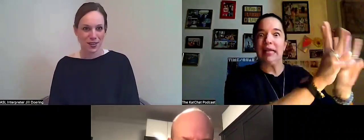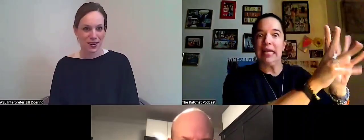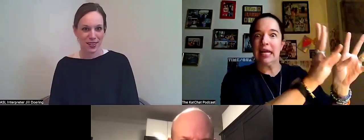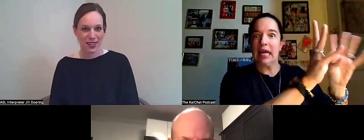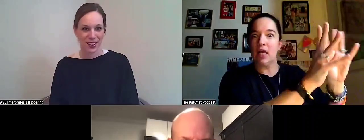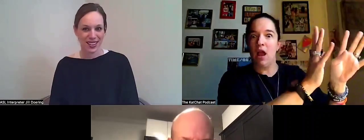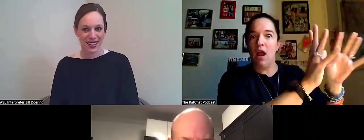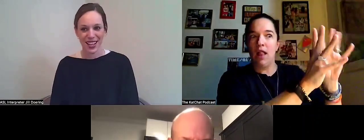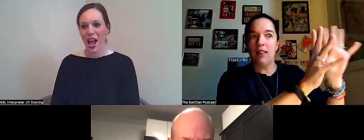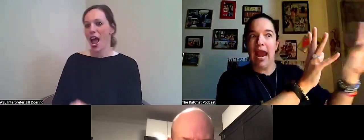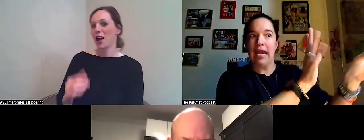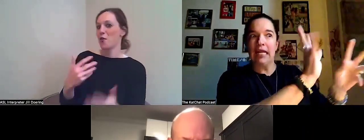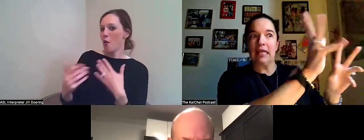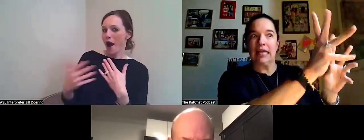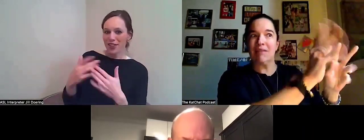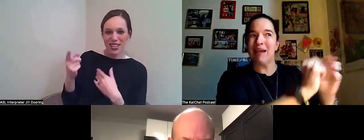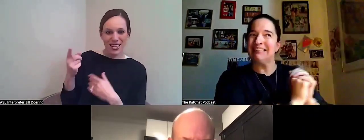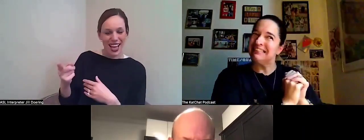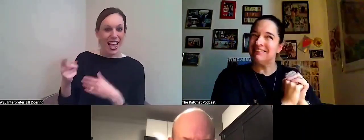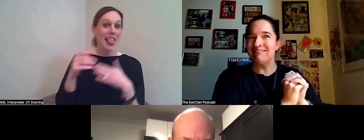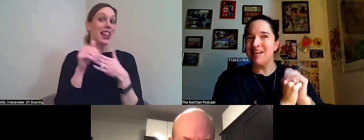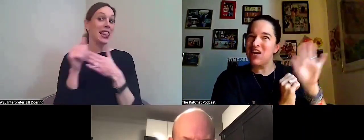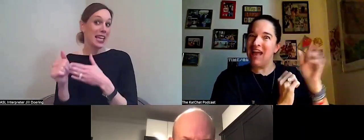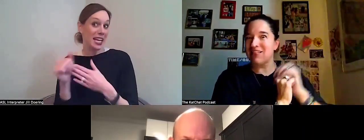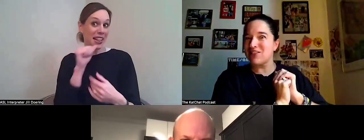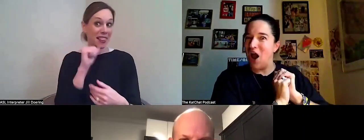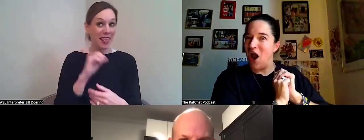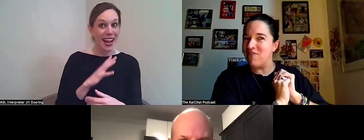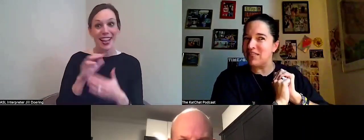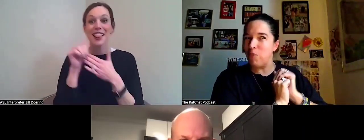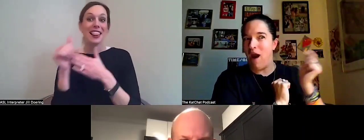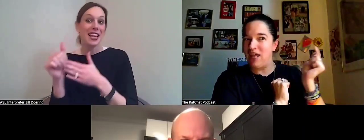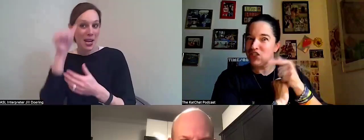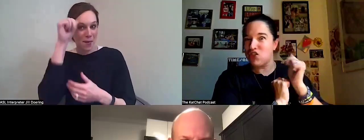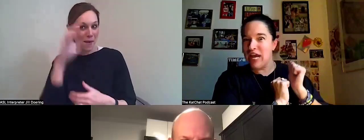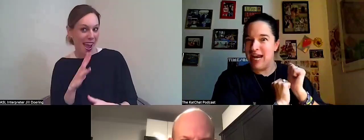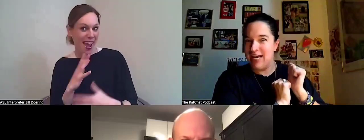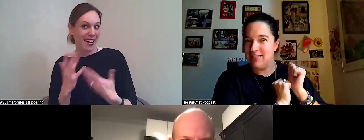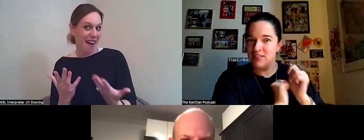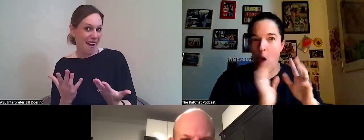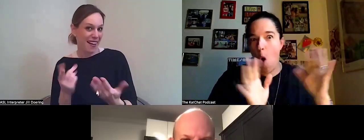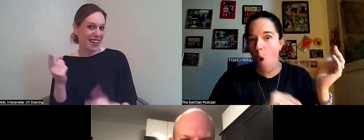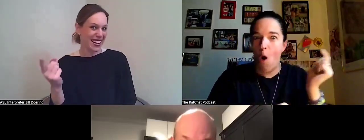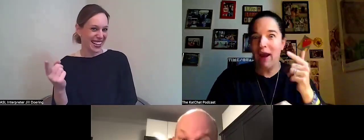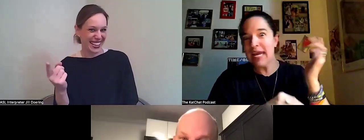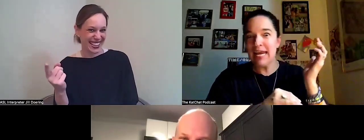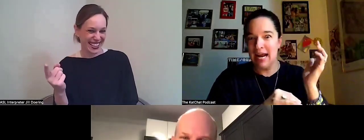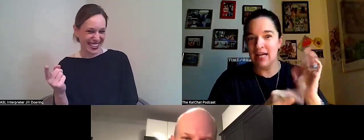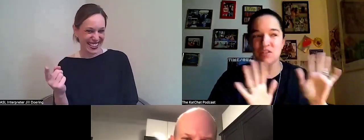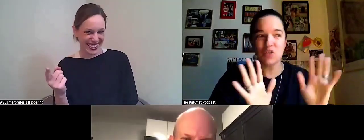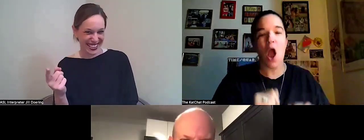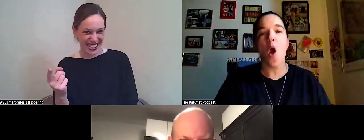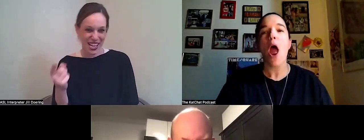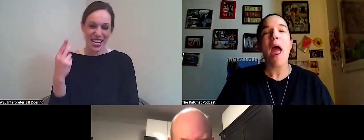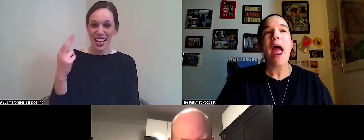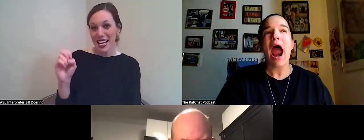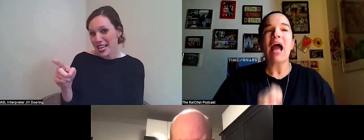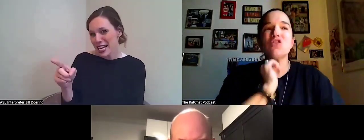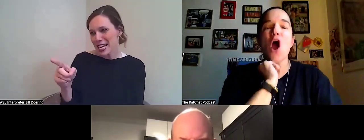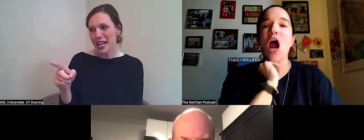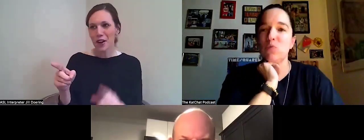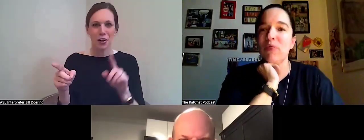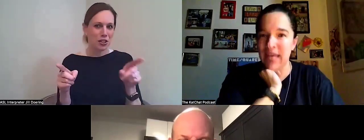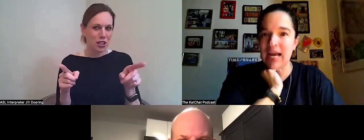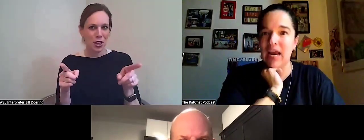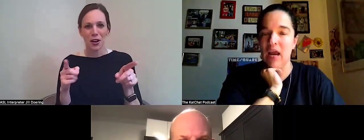Whoever the lady man, not the die of this one, she or Yeah, he and